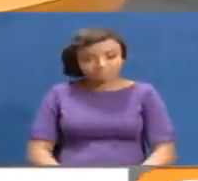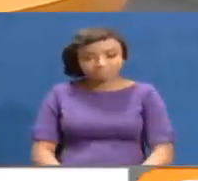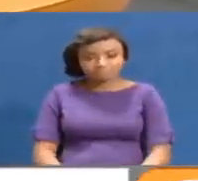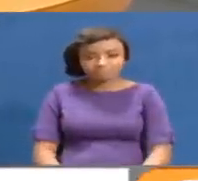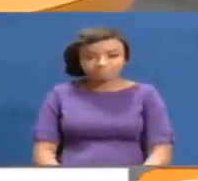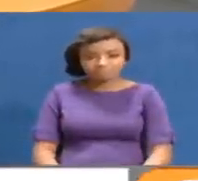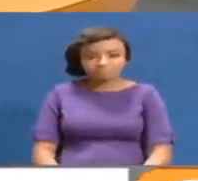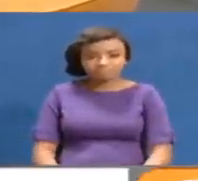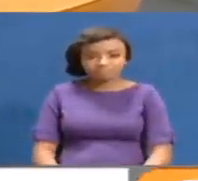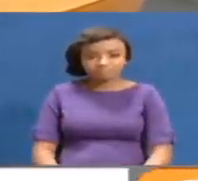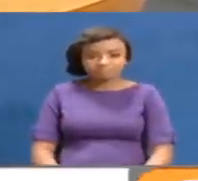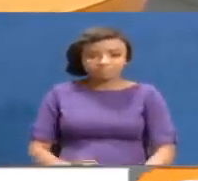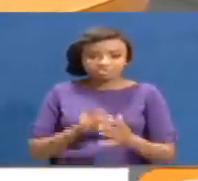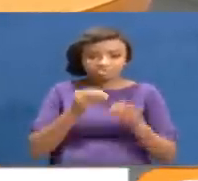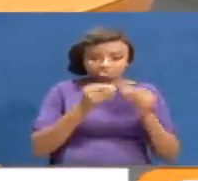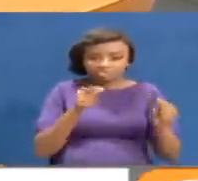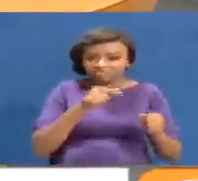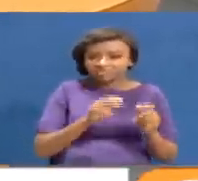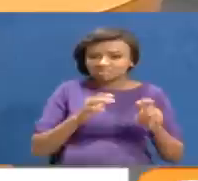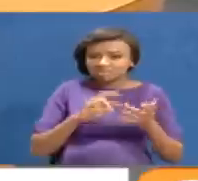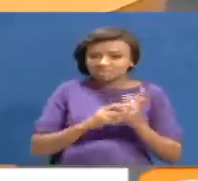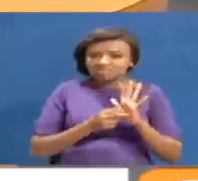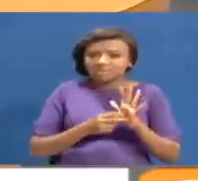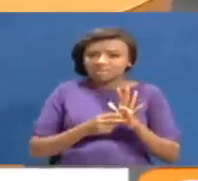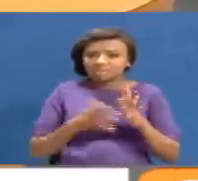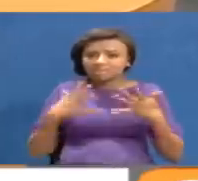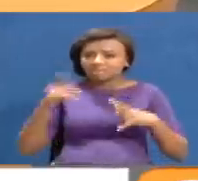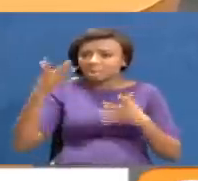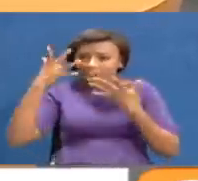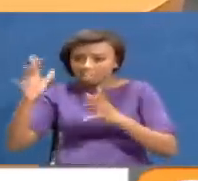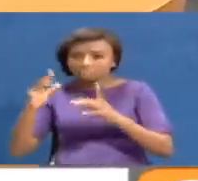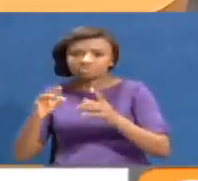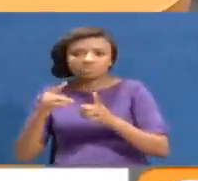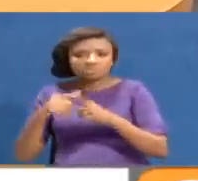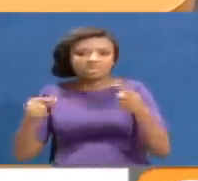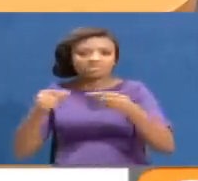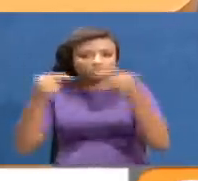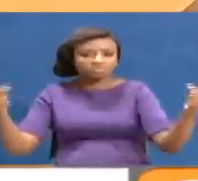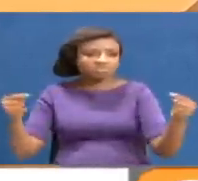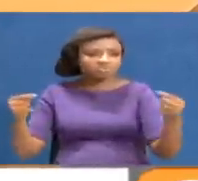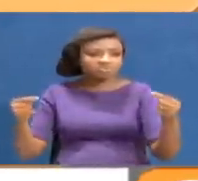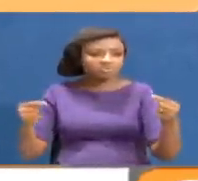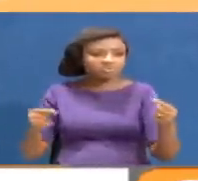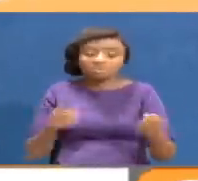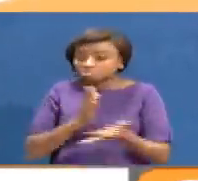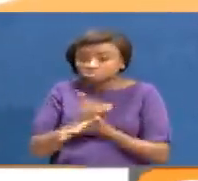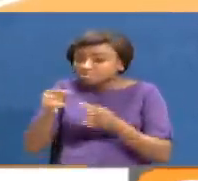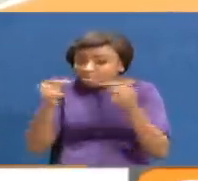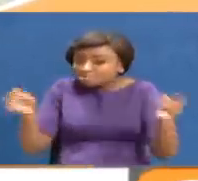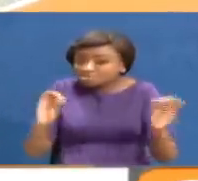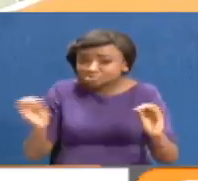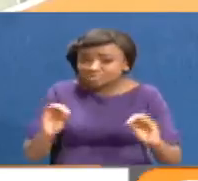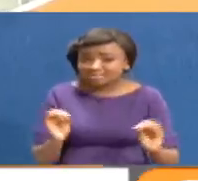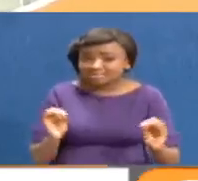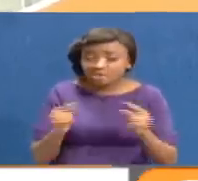So how you queue at the winner takes it all is that the people who lose become the opposition, which they still are even now. Not exactly. They're actually not an opposition.